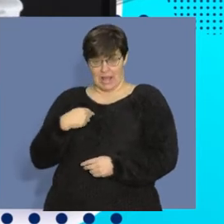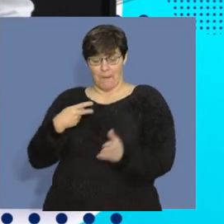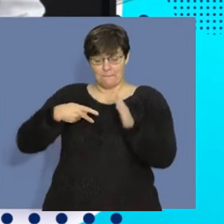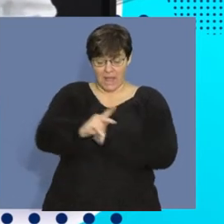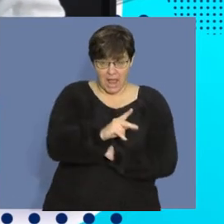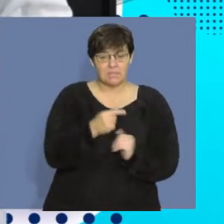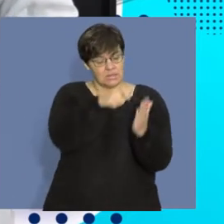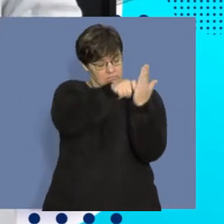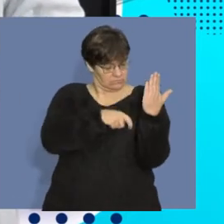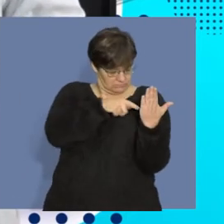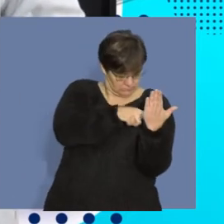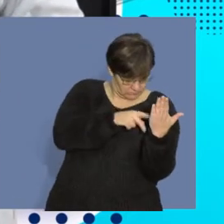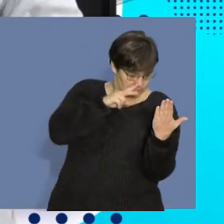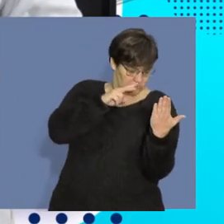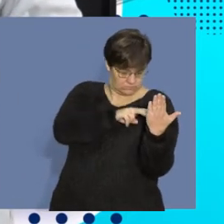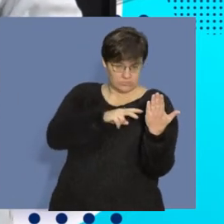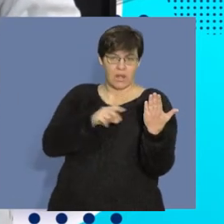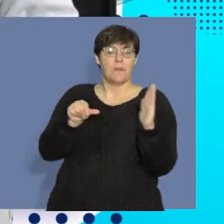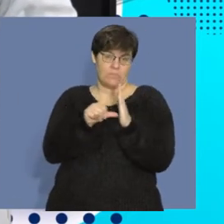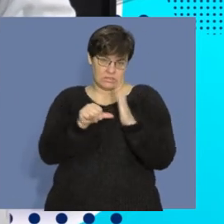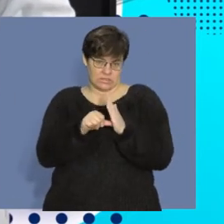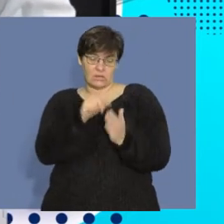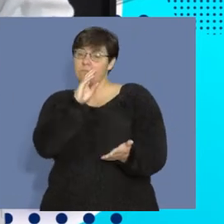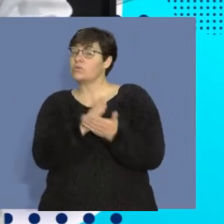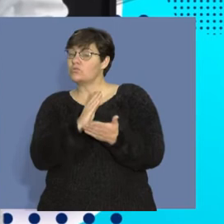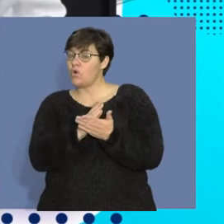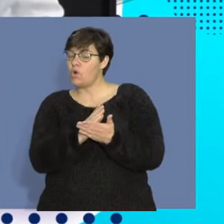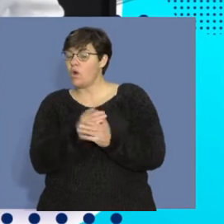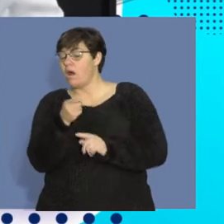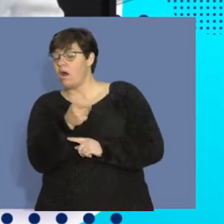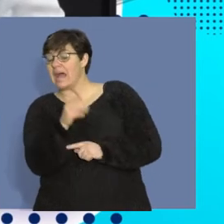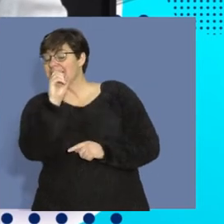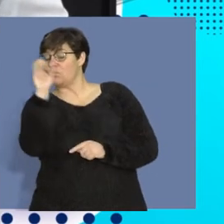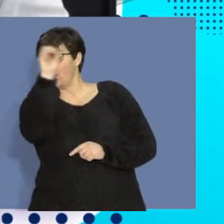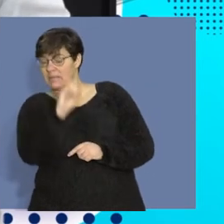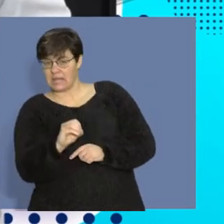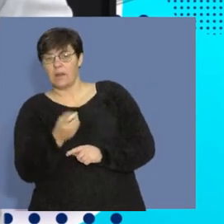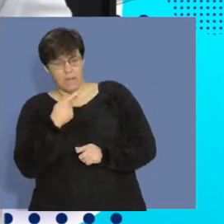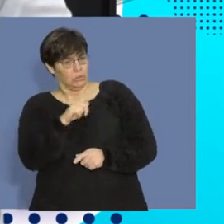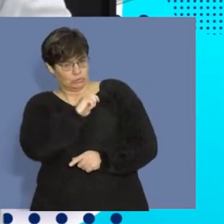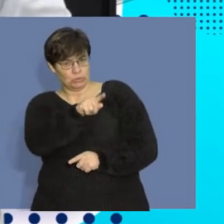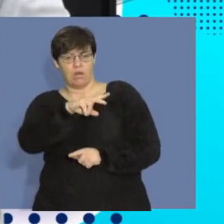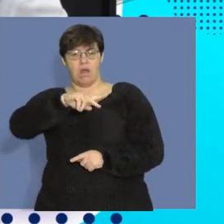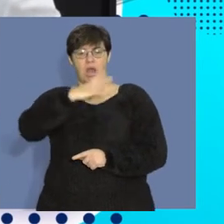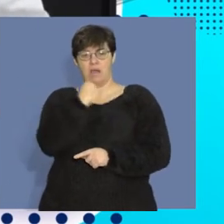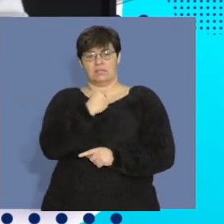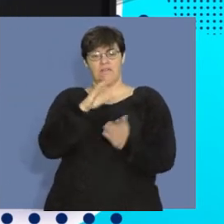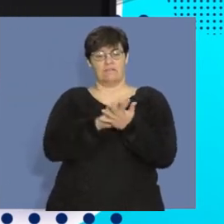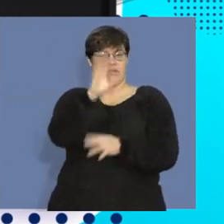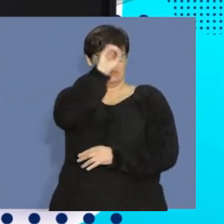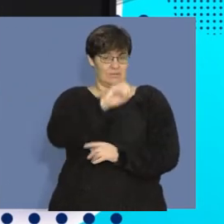is important that you check your till slip to make sure that no VAT is levied against zero rated